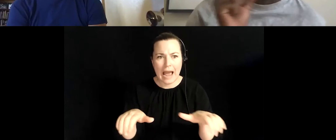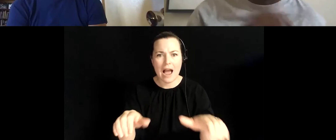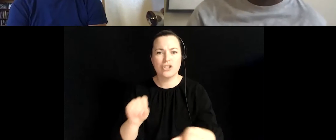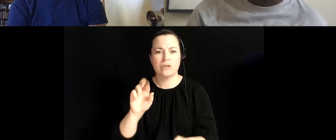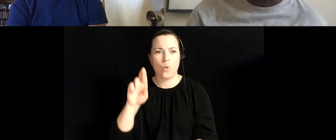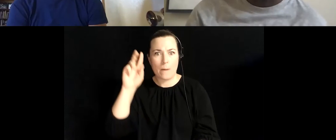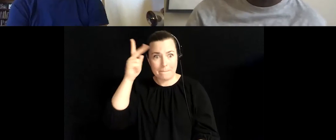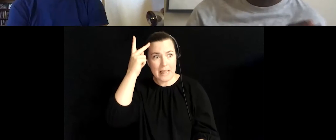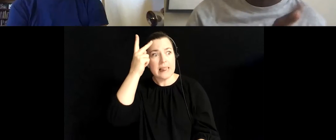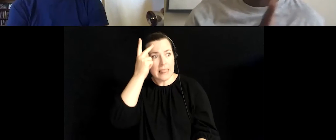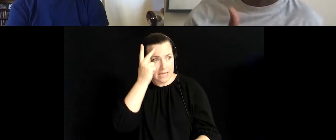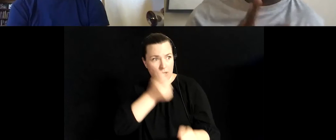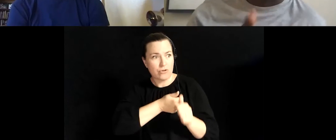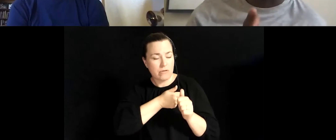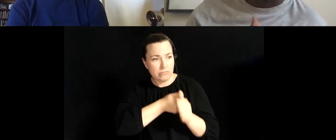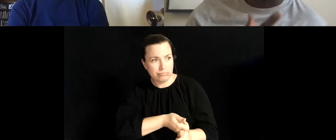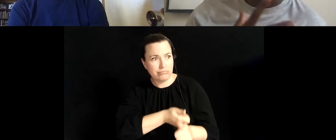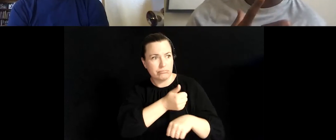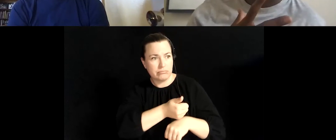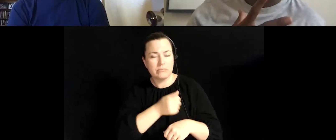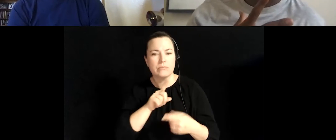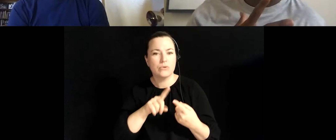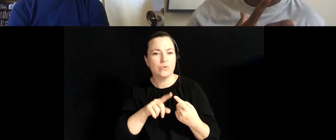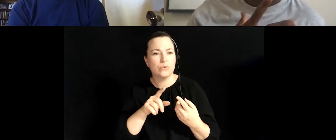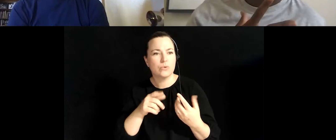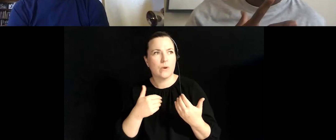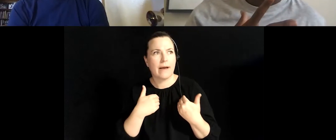to get the artistic maybe